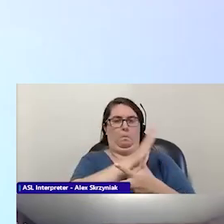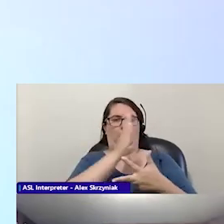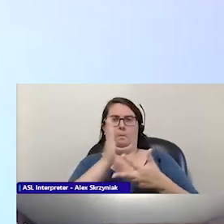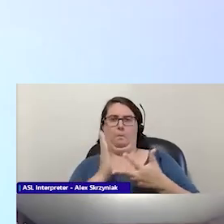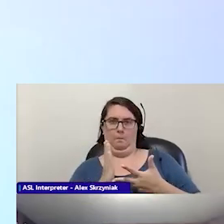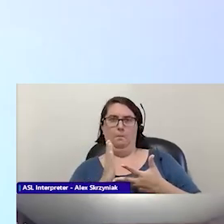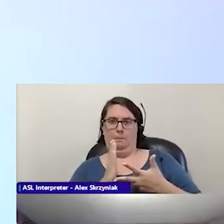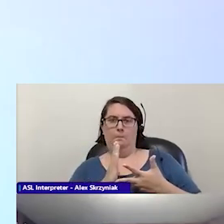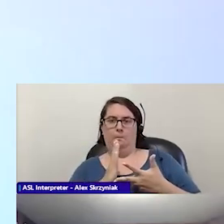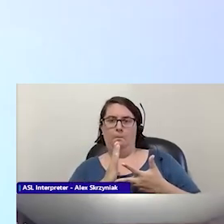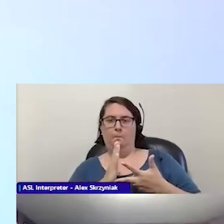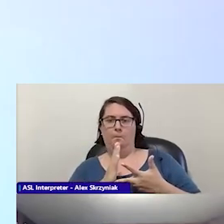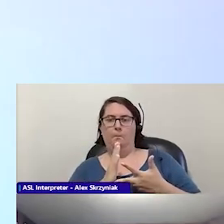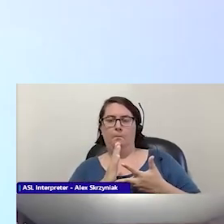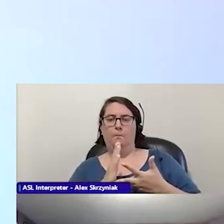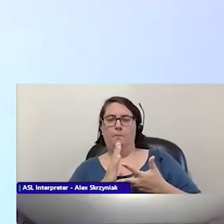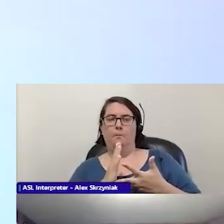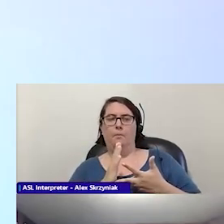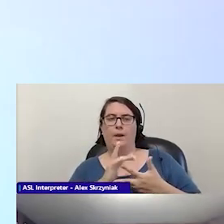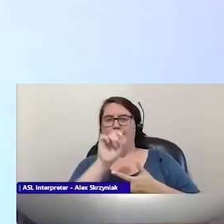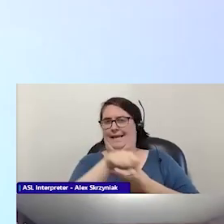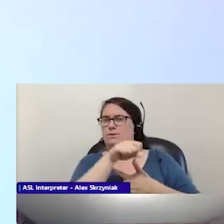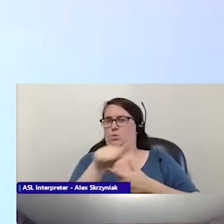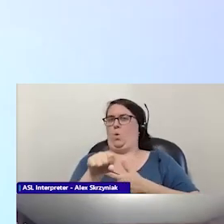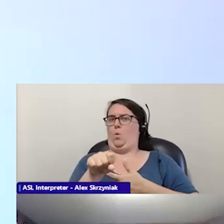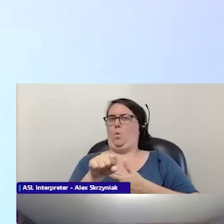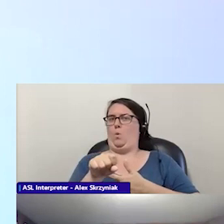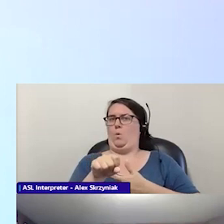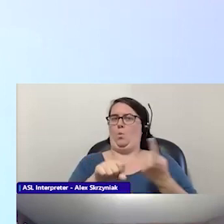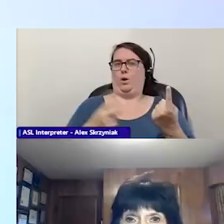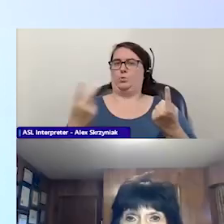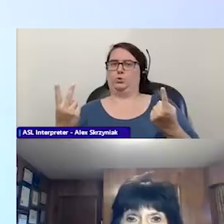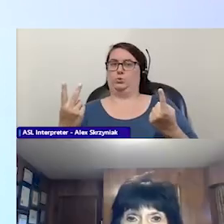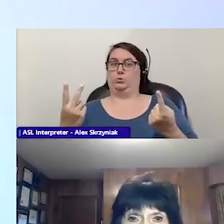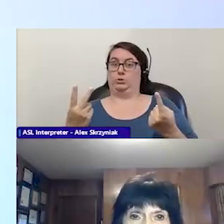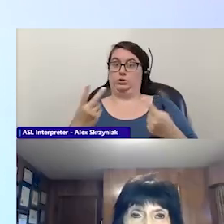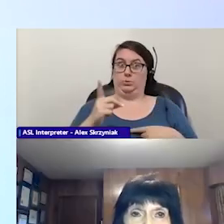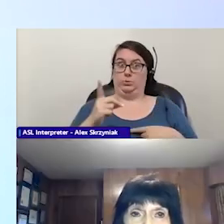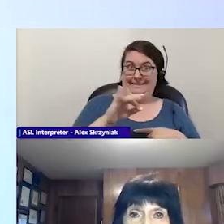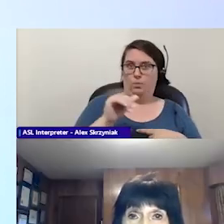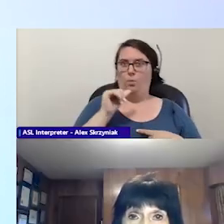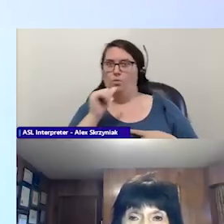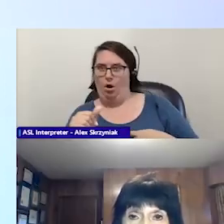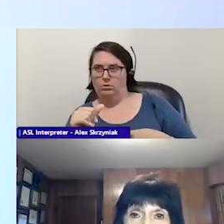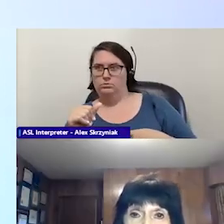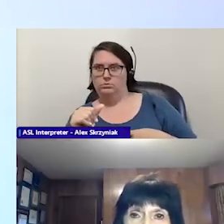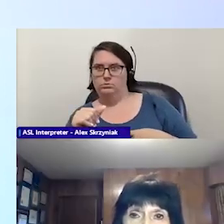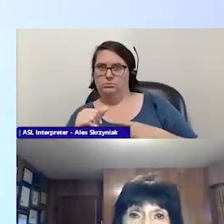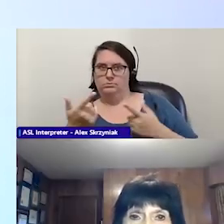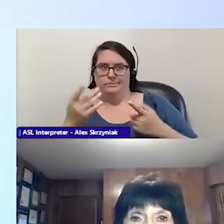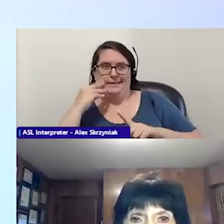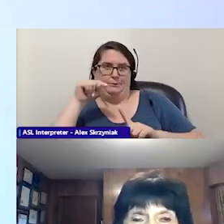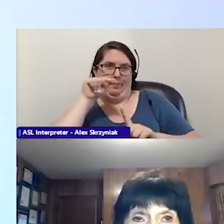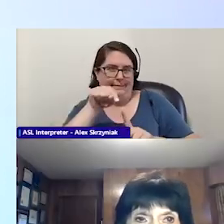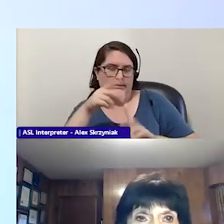It was a yes or no, a 1 or 2. Did you or did you not experience? So if we could